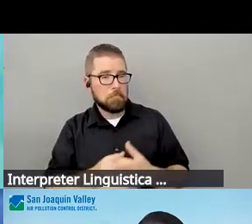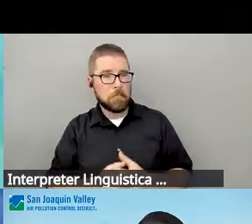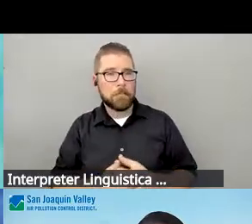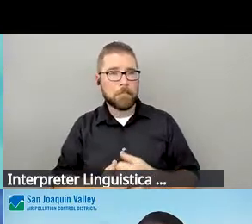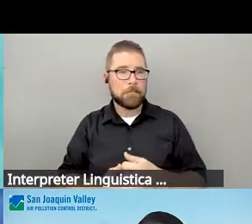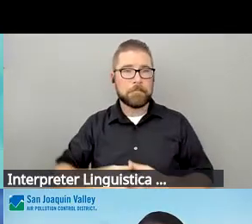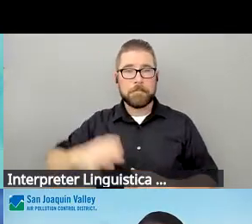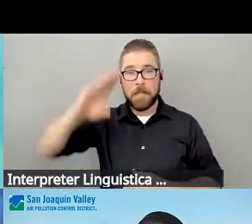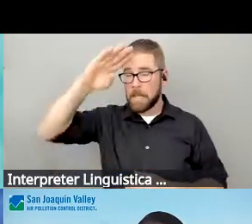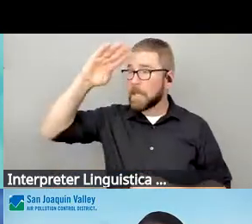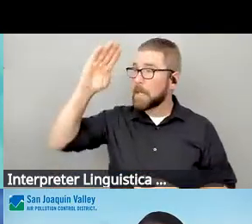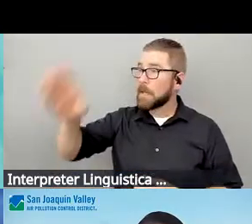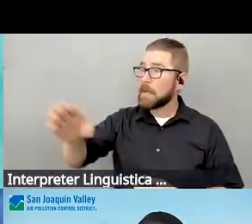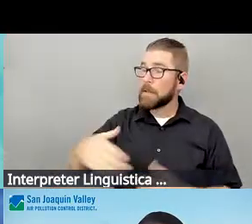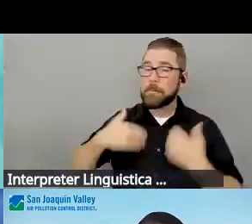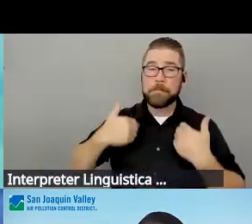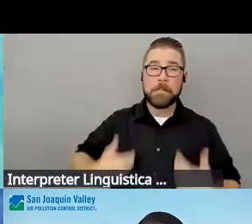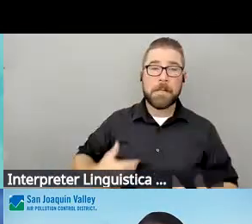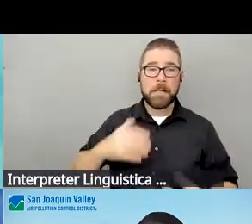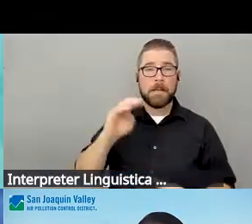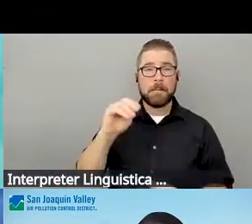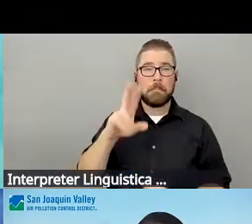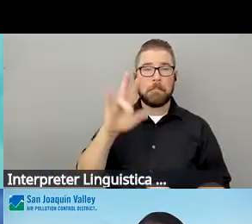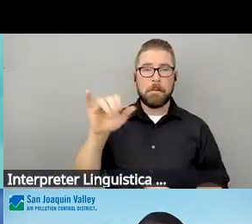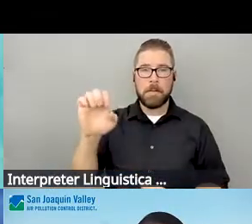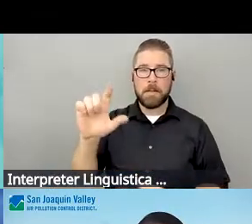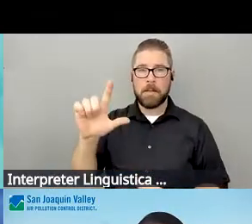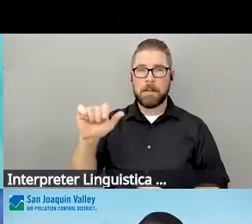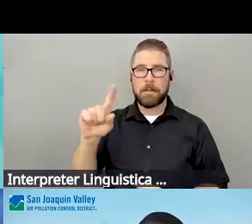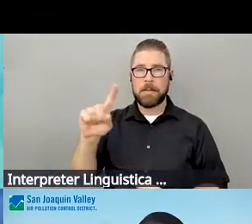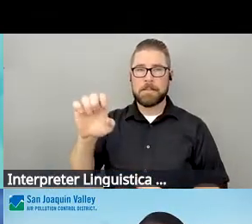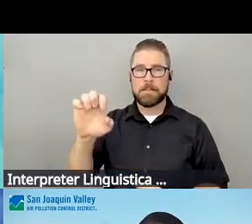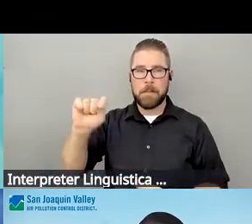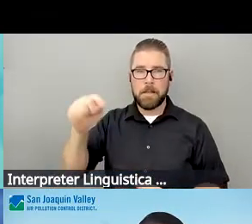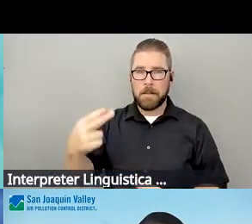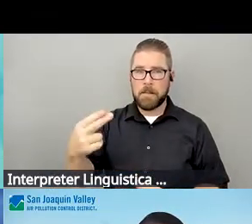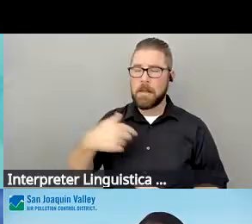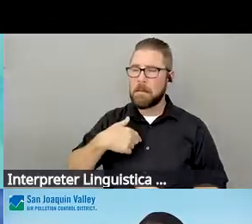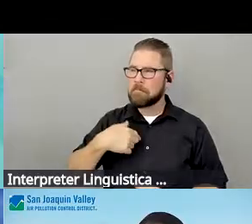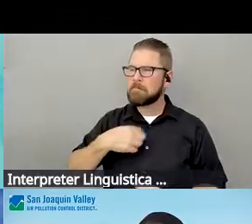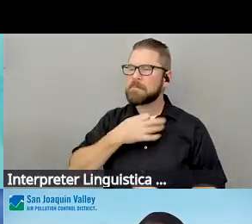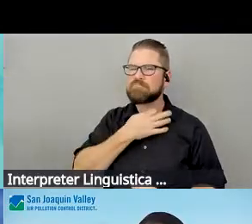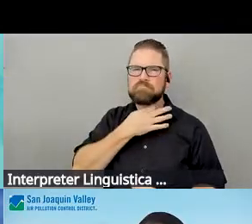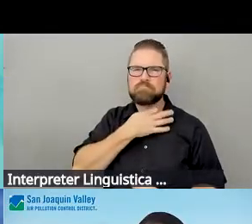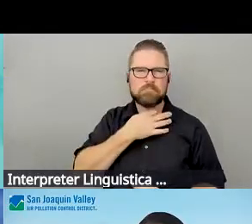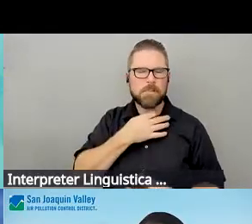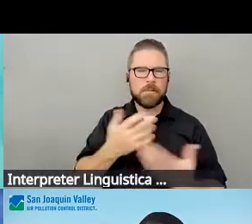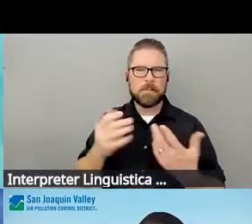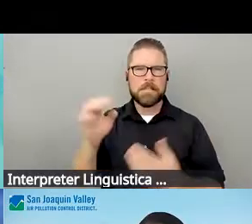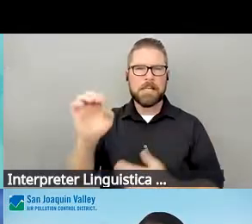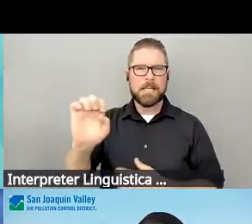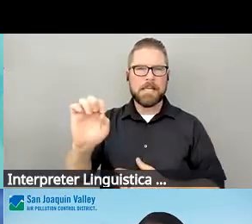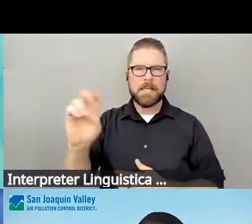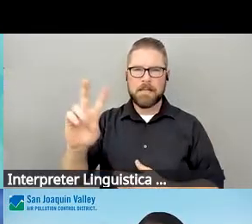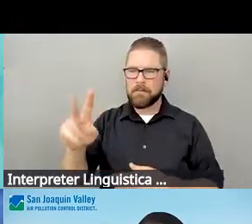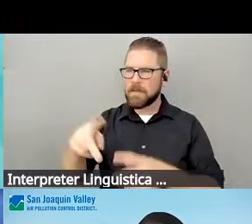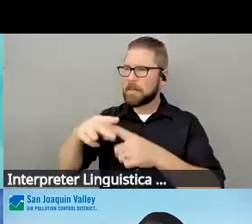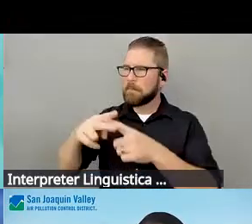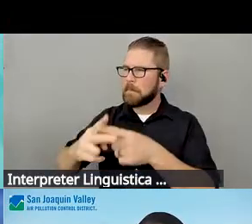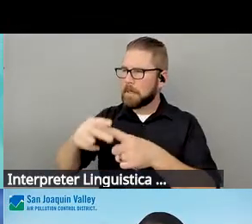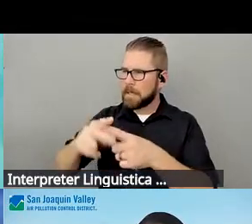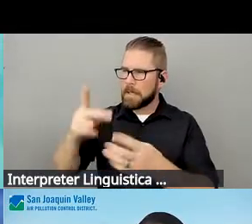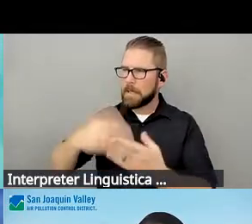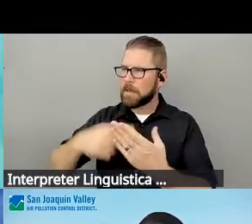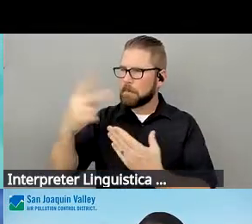Hello, Mary Elizabeth. I was wondering about the EV mechanic program and if that's